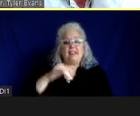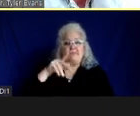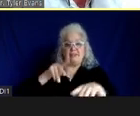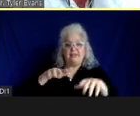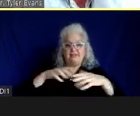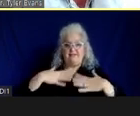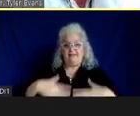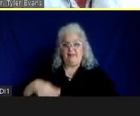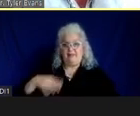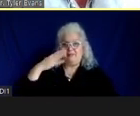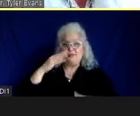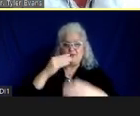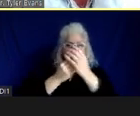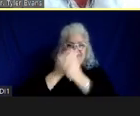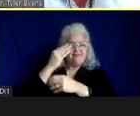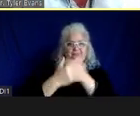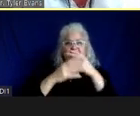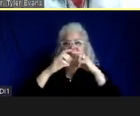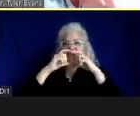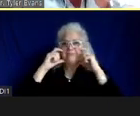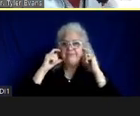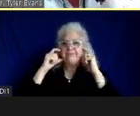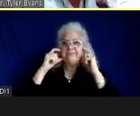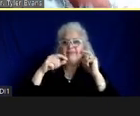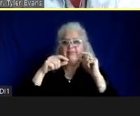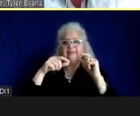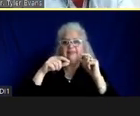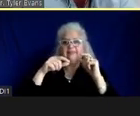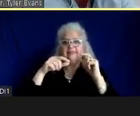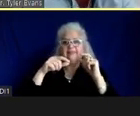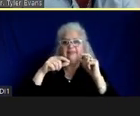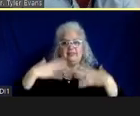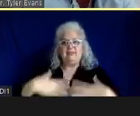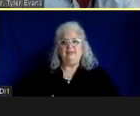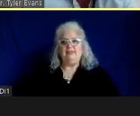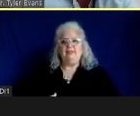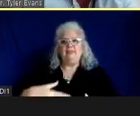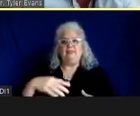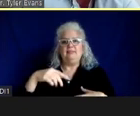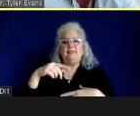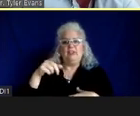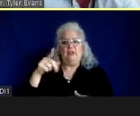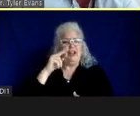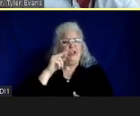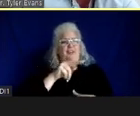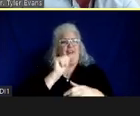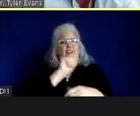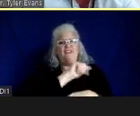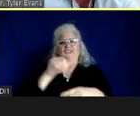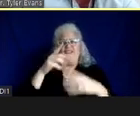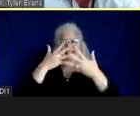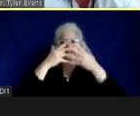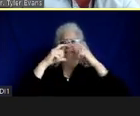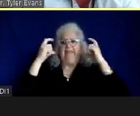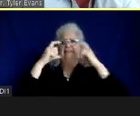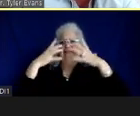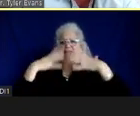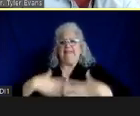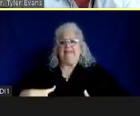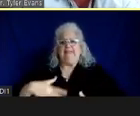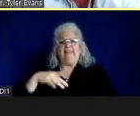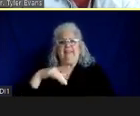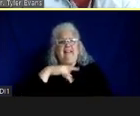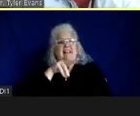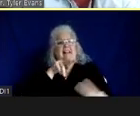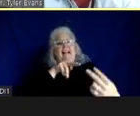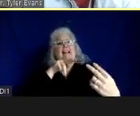their PPE, which can be a little scary, you know, to certain people, because you know, it seems very technical, but it's necessary